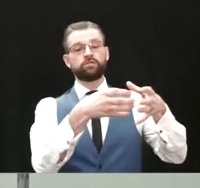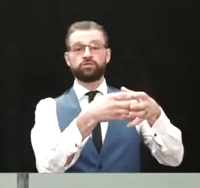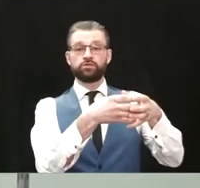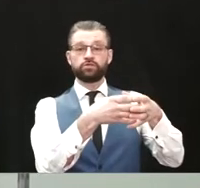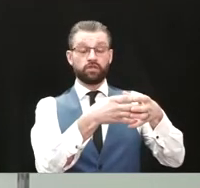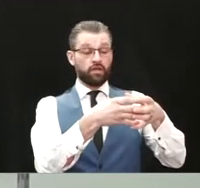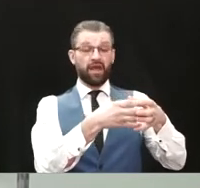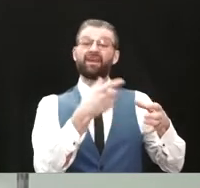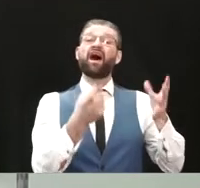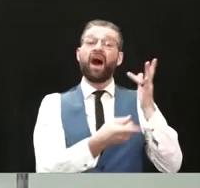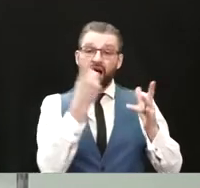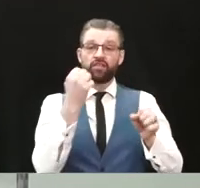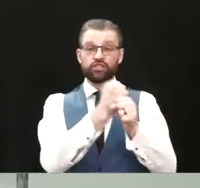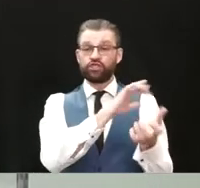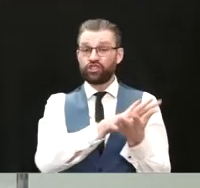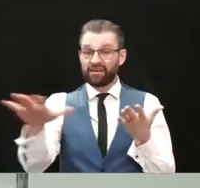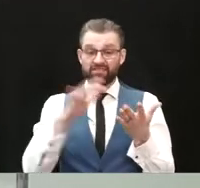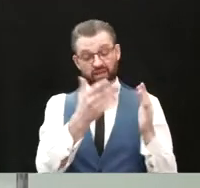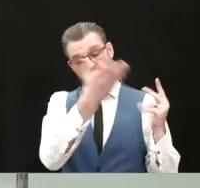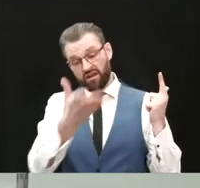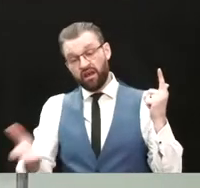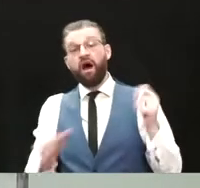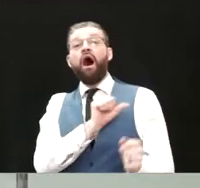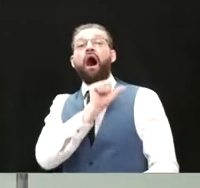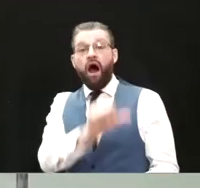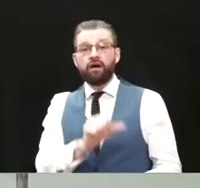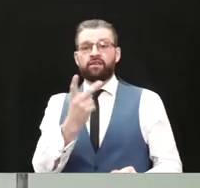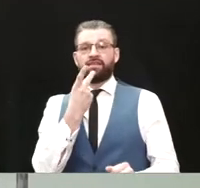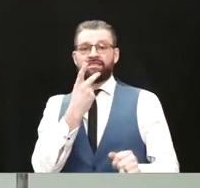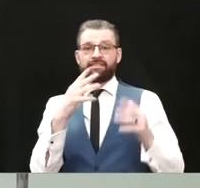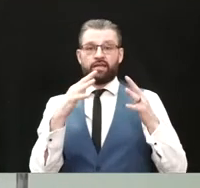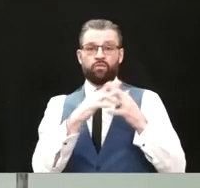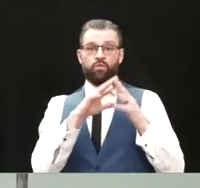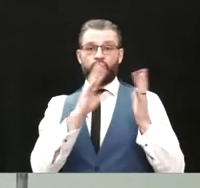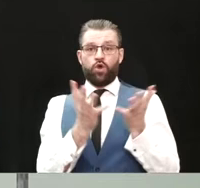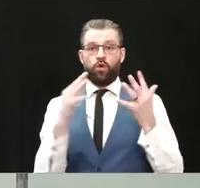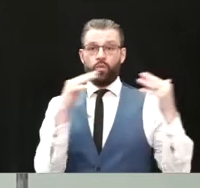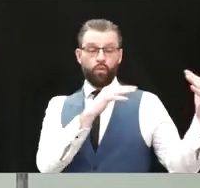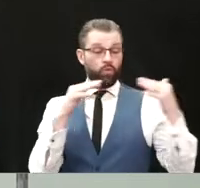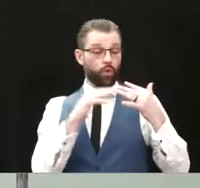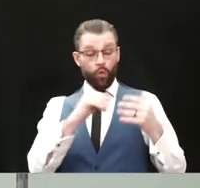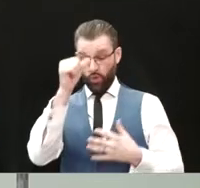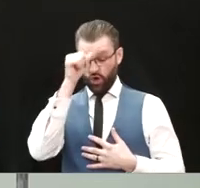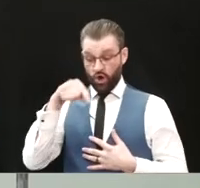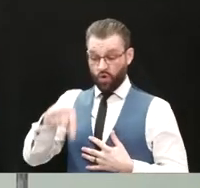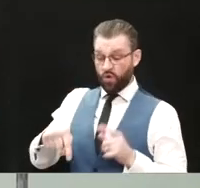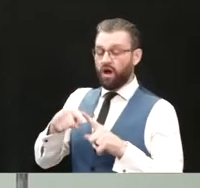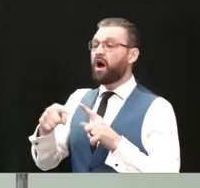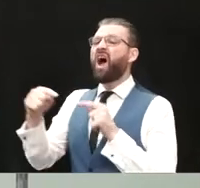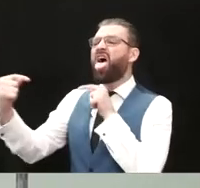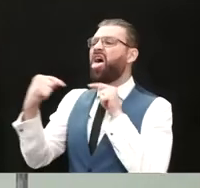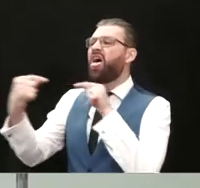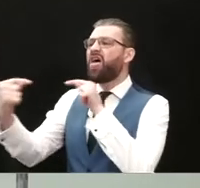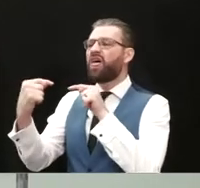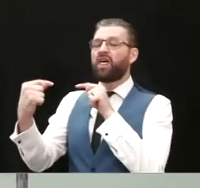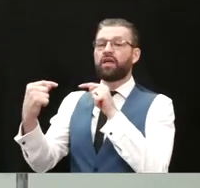that have followed in the years since the Second World War teach us that the consequences of indifference will always